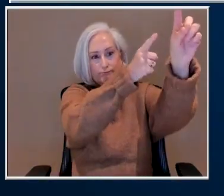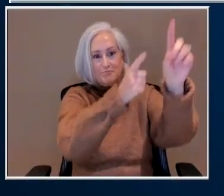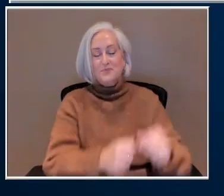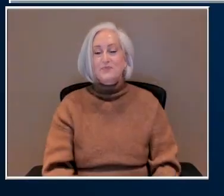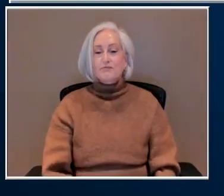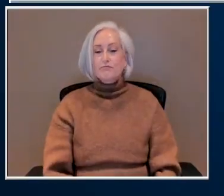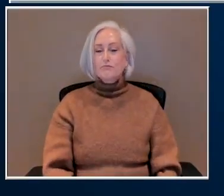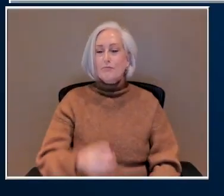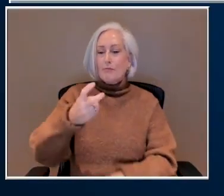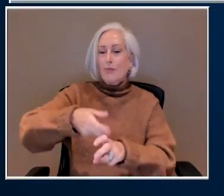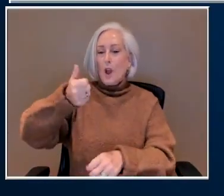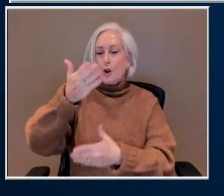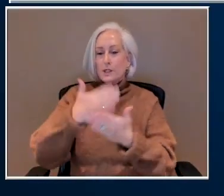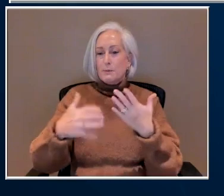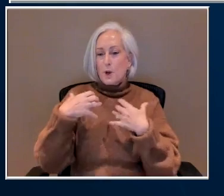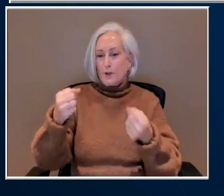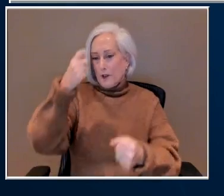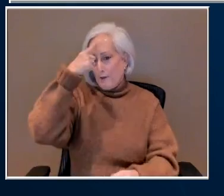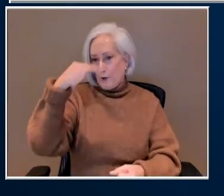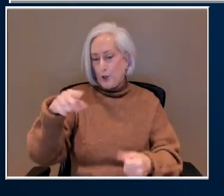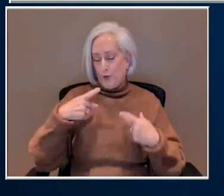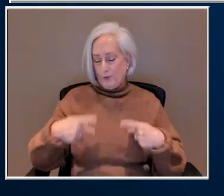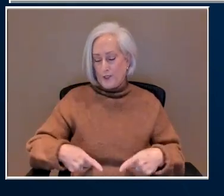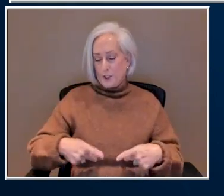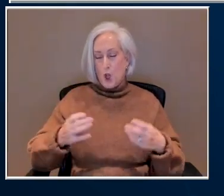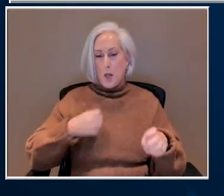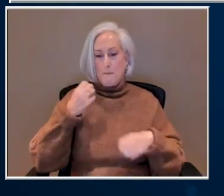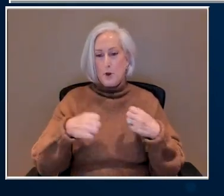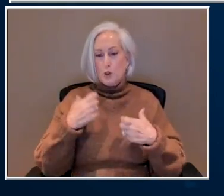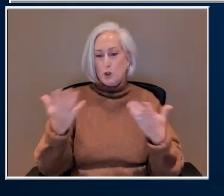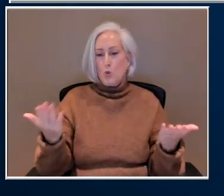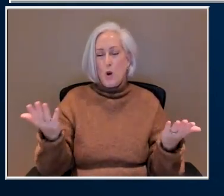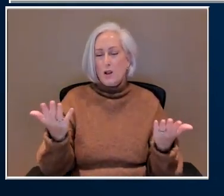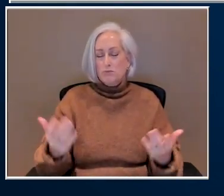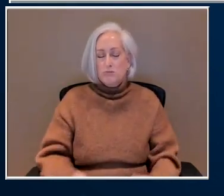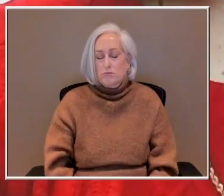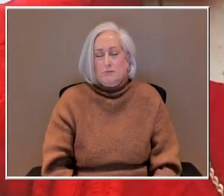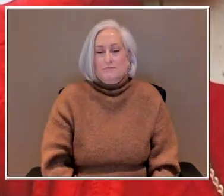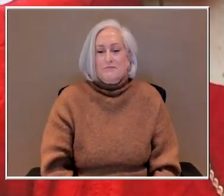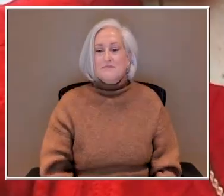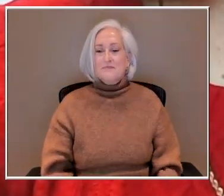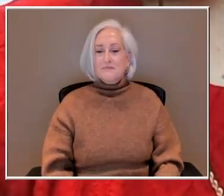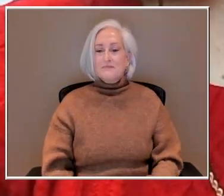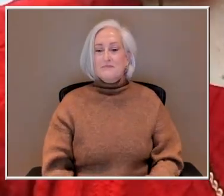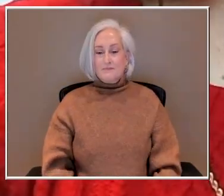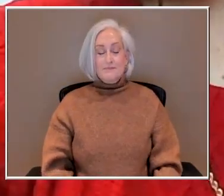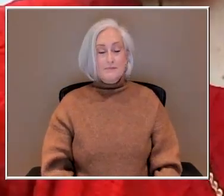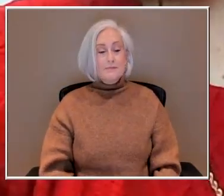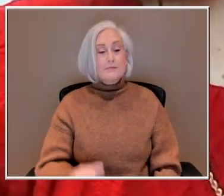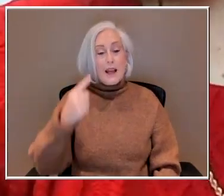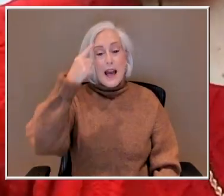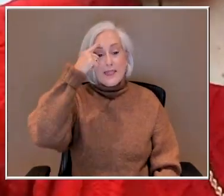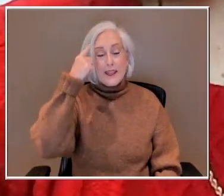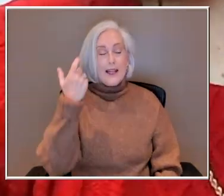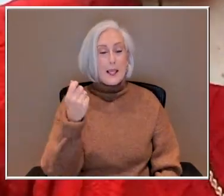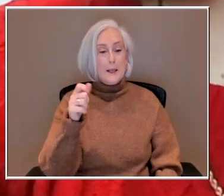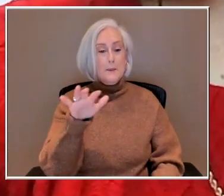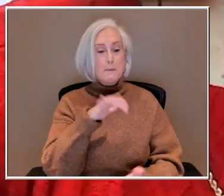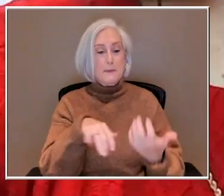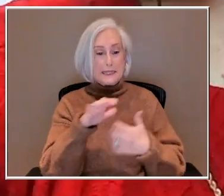recovery for you? Was it physical? Was it emotional? Tell us a little bit about that. I think it was a little mix